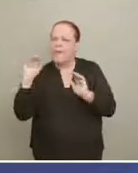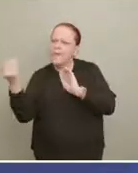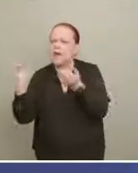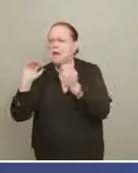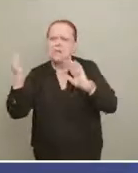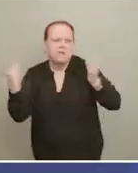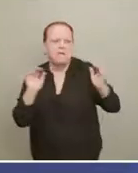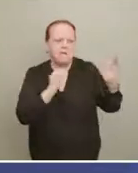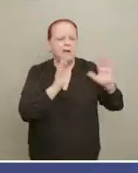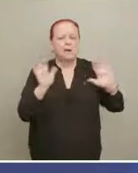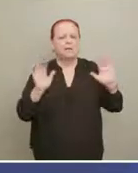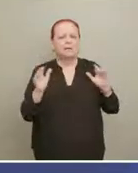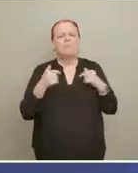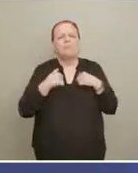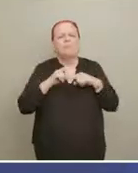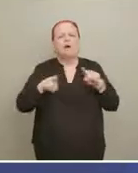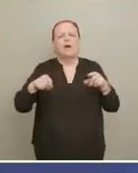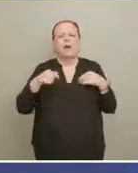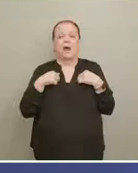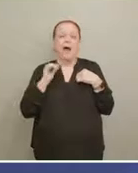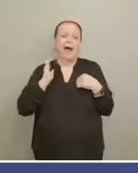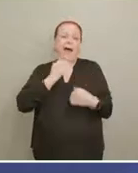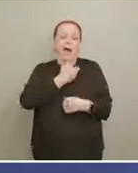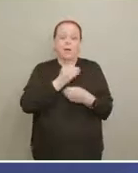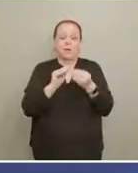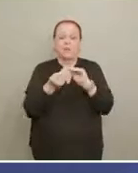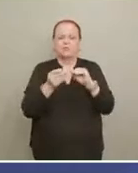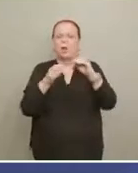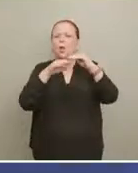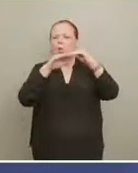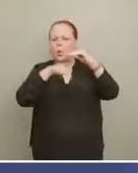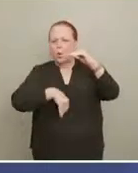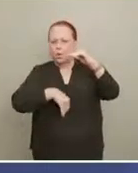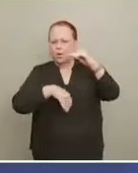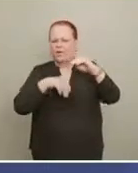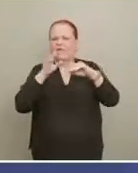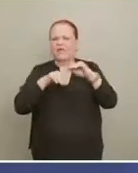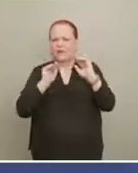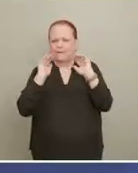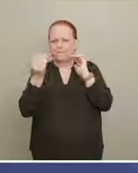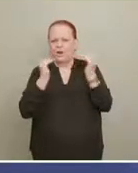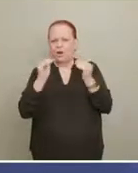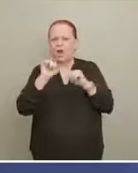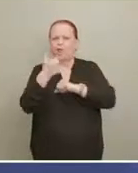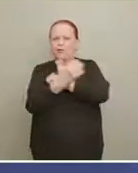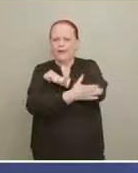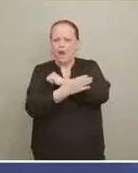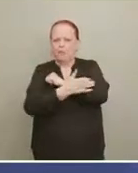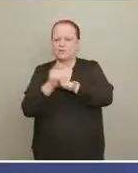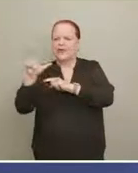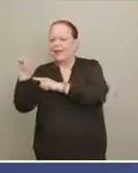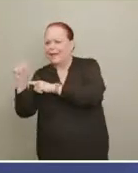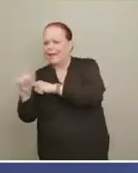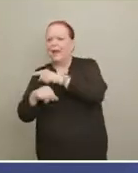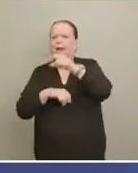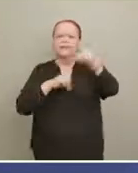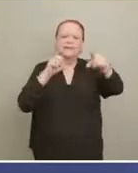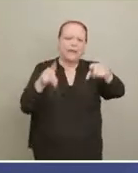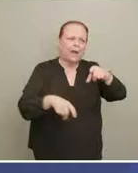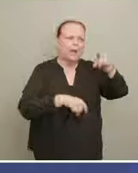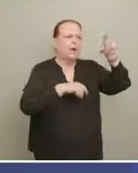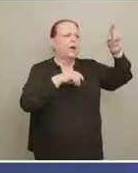our metric consistently have been lower is because we have achieved a higher vaccination rate in our most